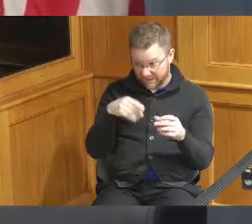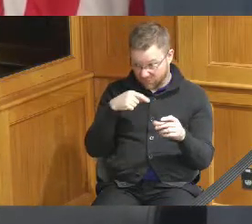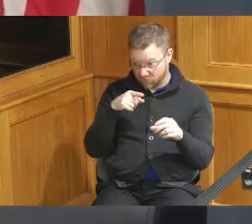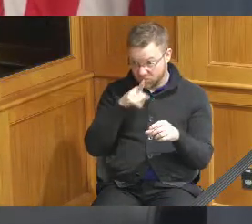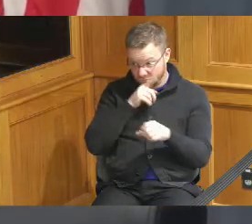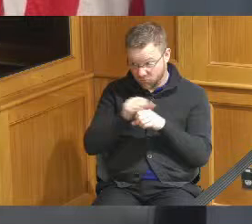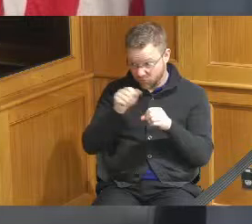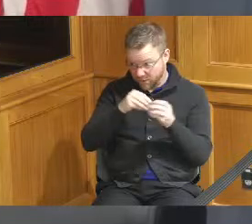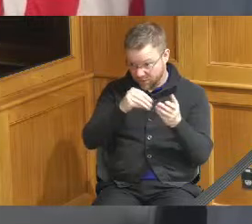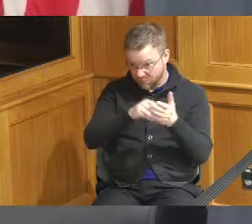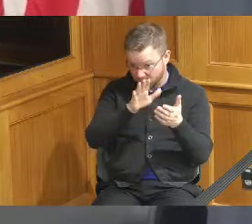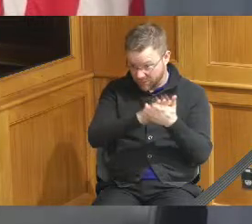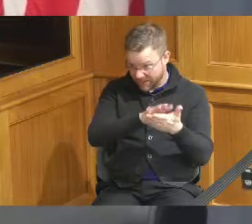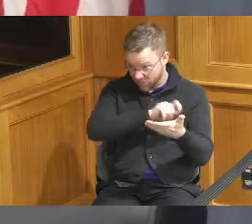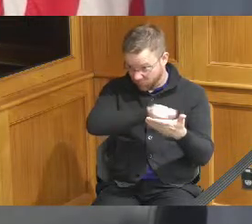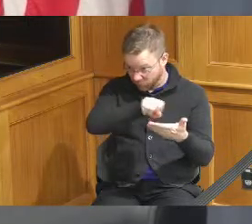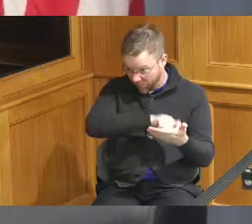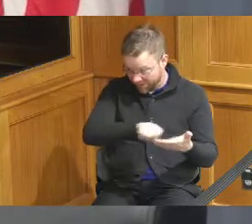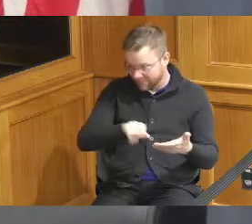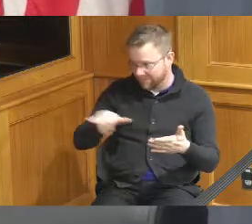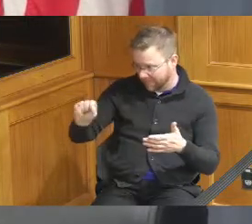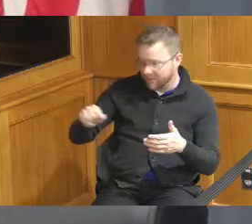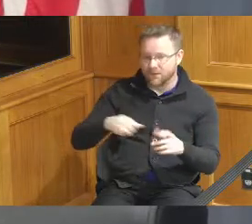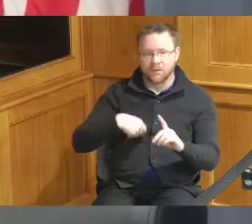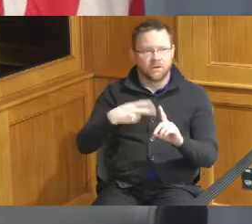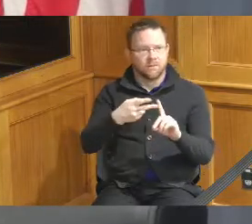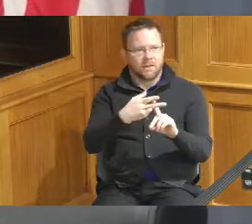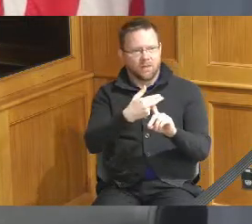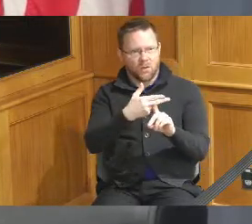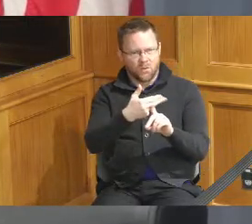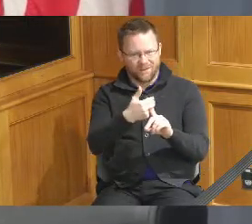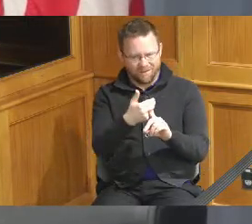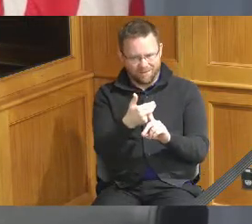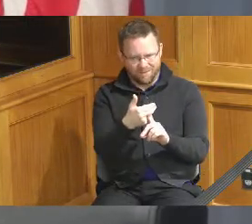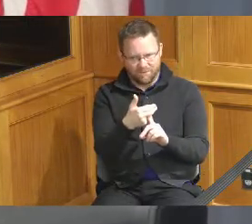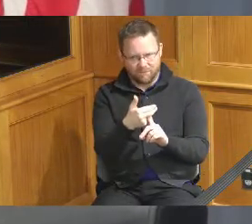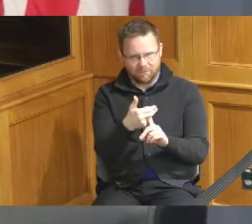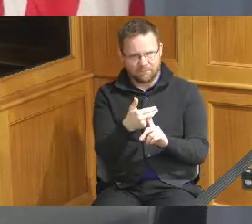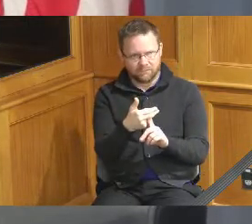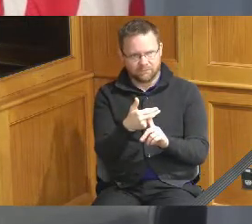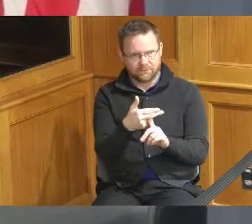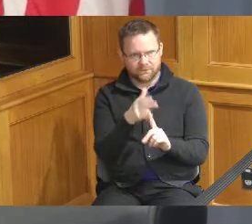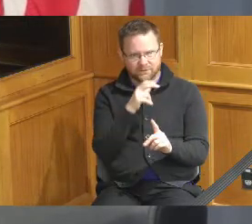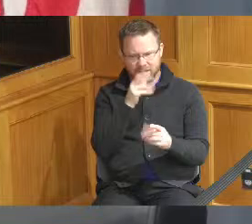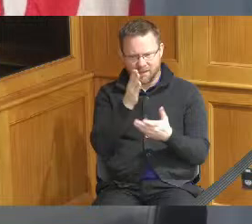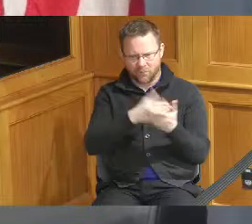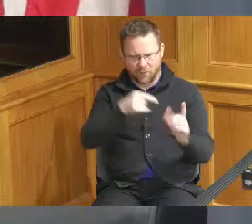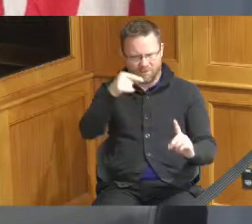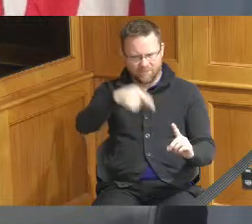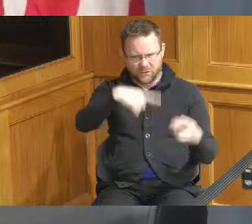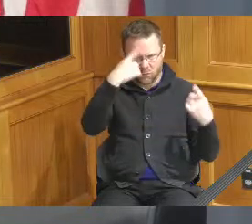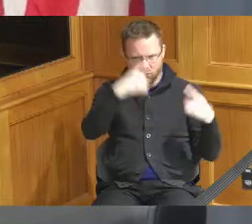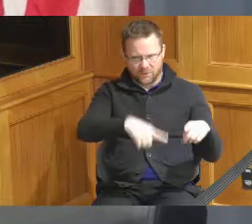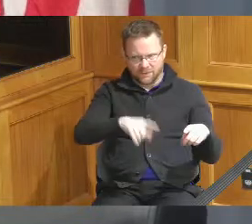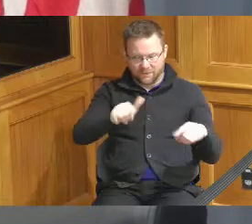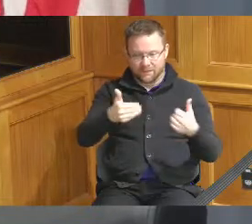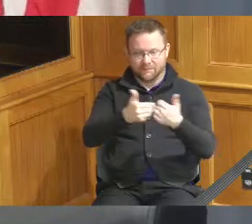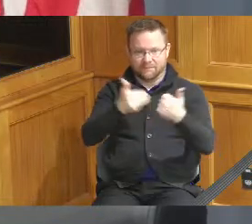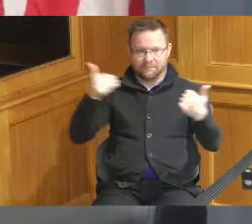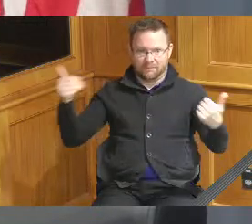I wouldn't want, because just like this is, the hotel is not in this deal. The hotel's a